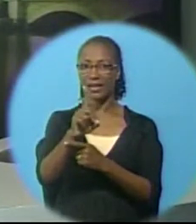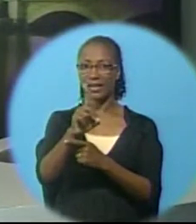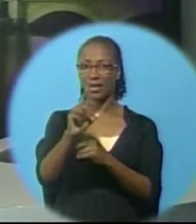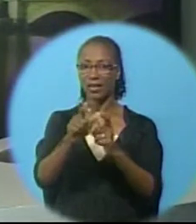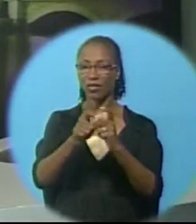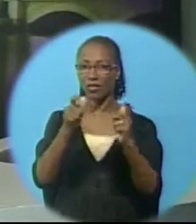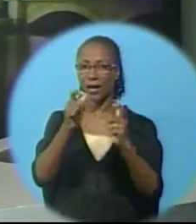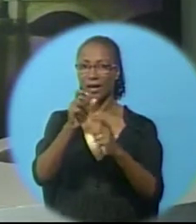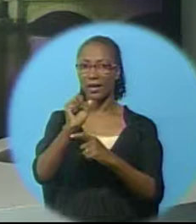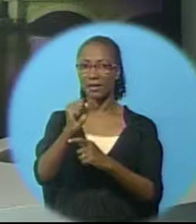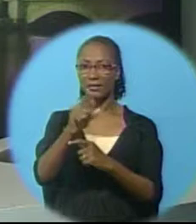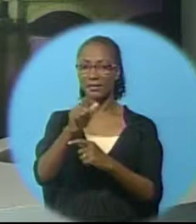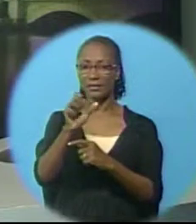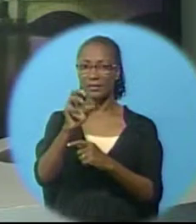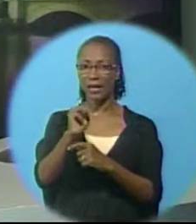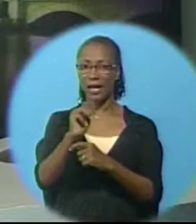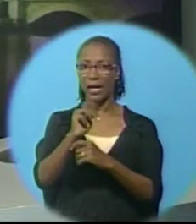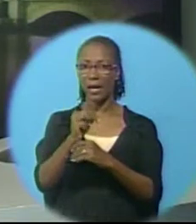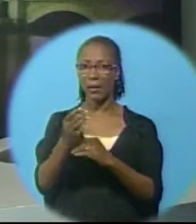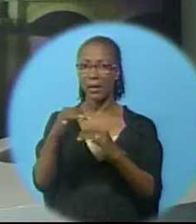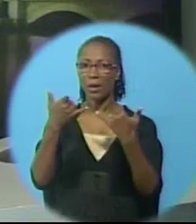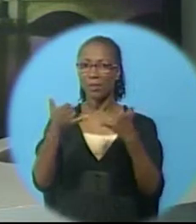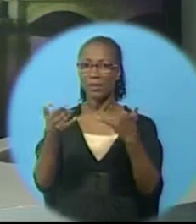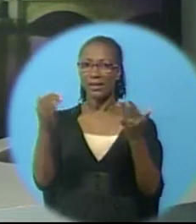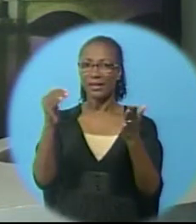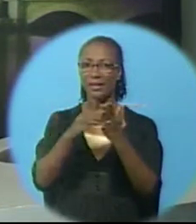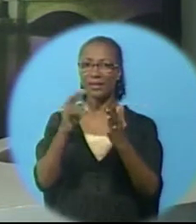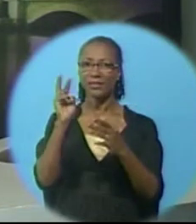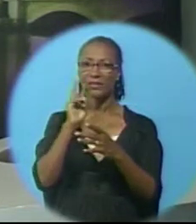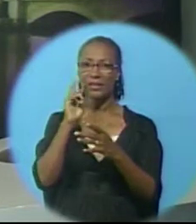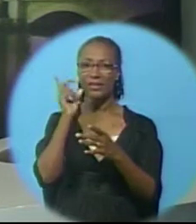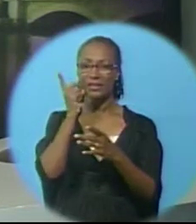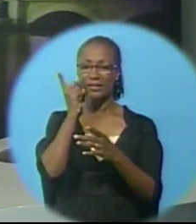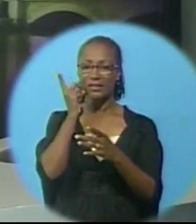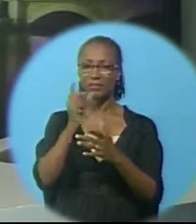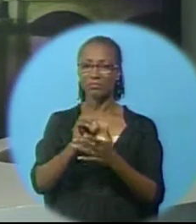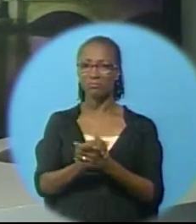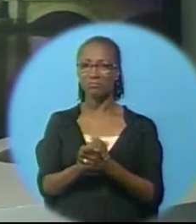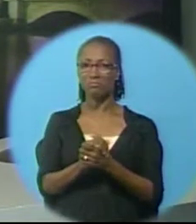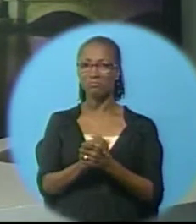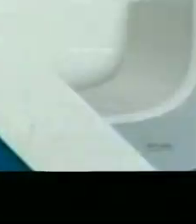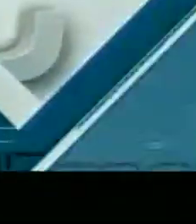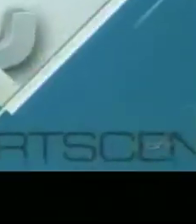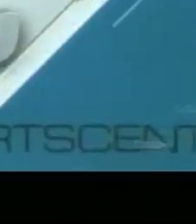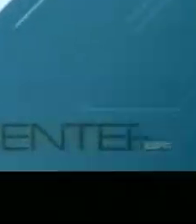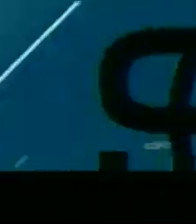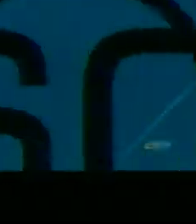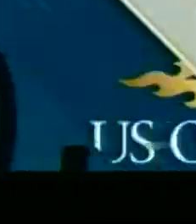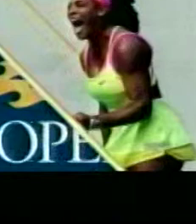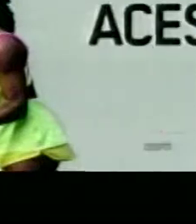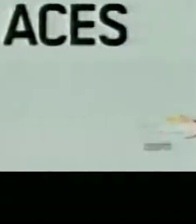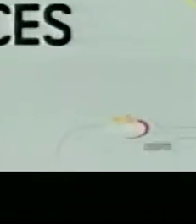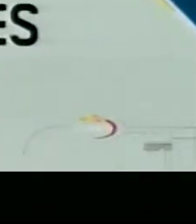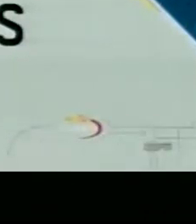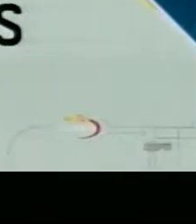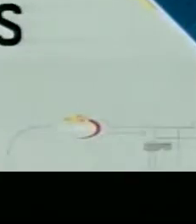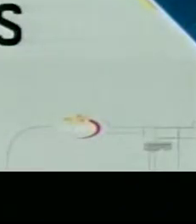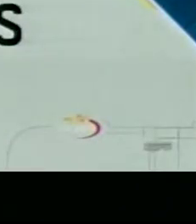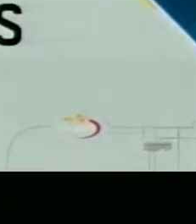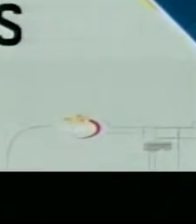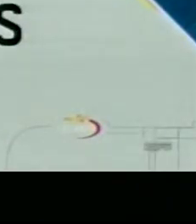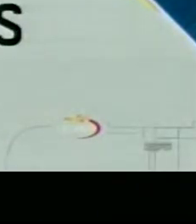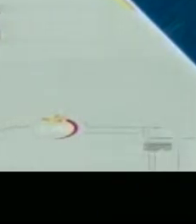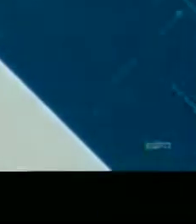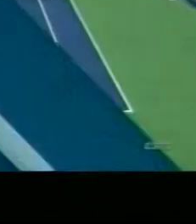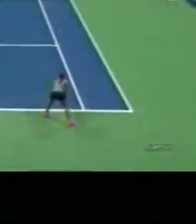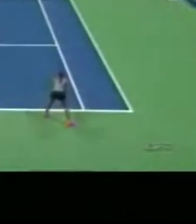Open against Vitalia Diachenko without dropping a single game. Williams began her U.S. Open journey against Vitalia